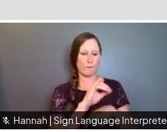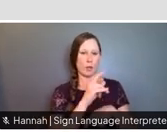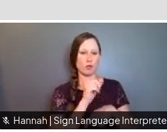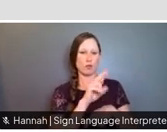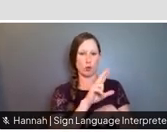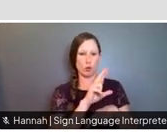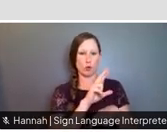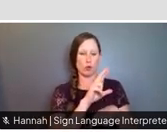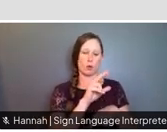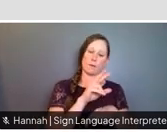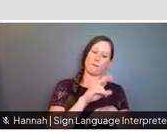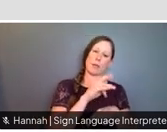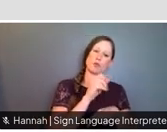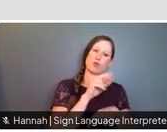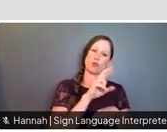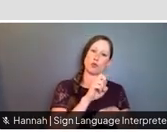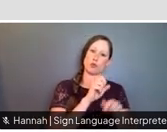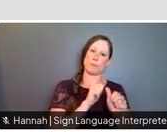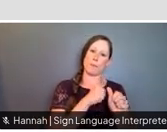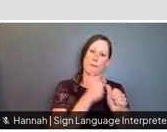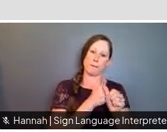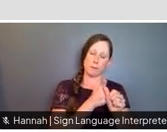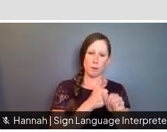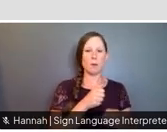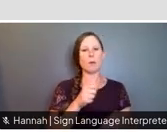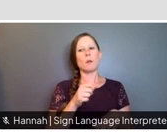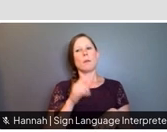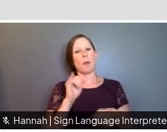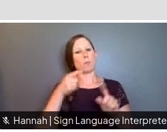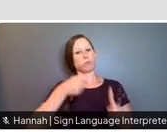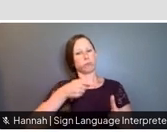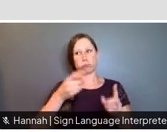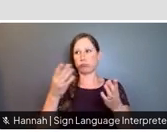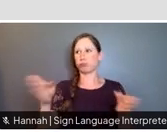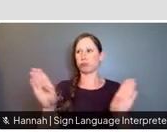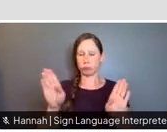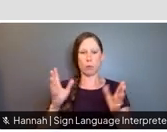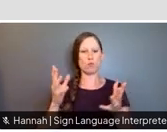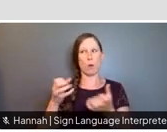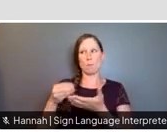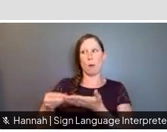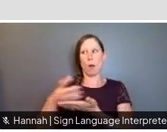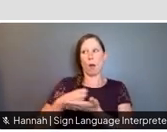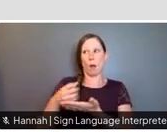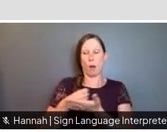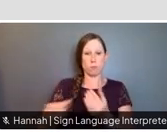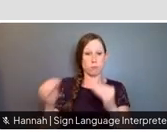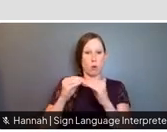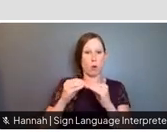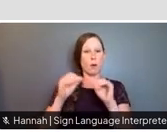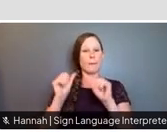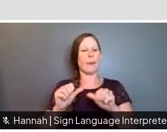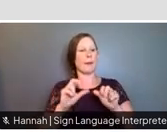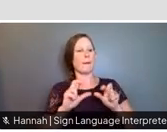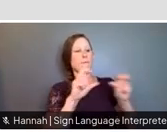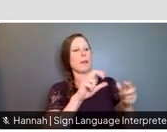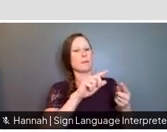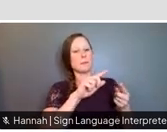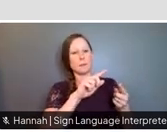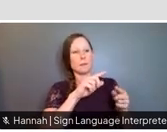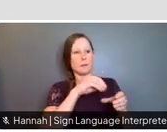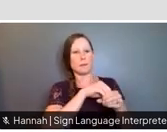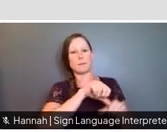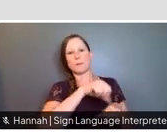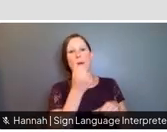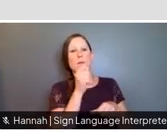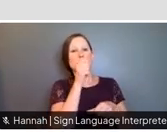to liquidate their holdings, right? That's the whole point. They invest and then they make money so that they can go reinvest in other private companies. And then market motivations,